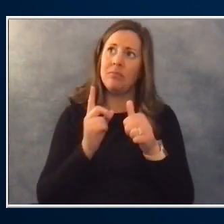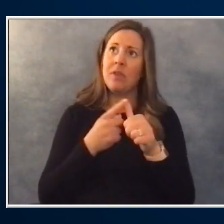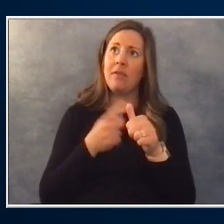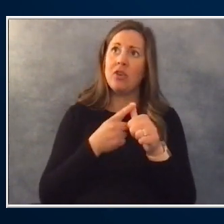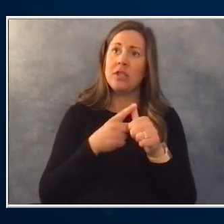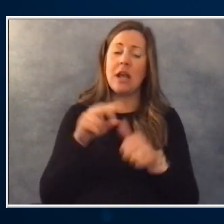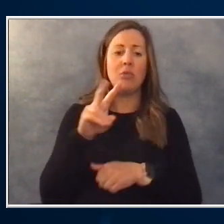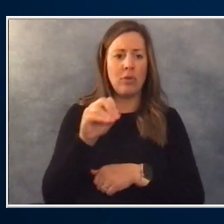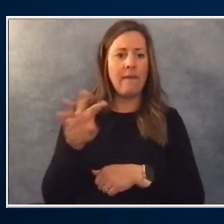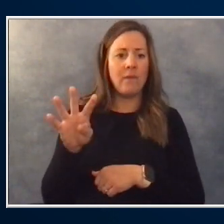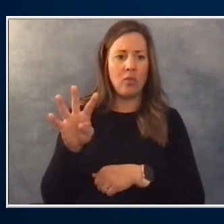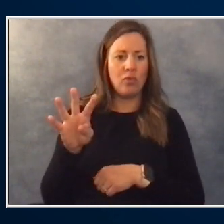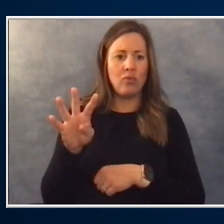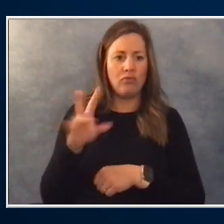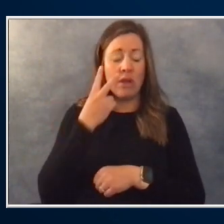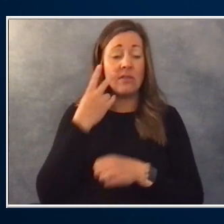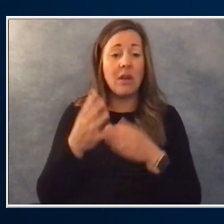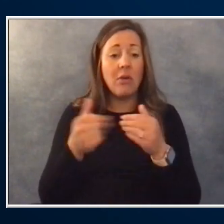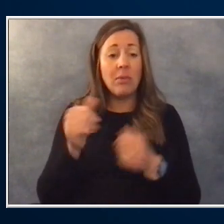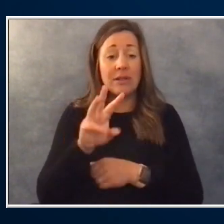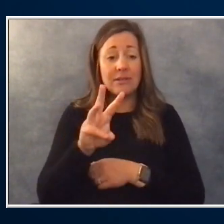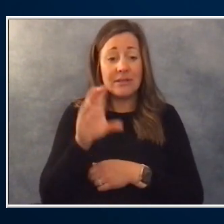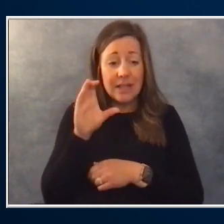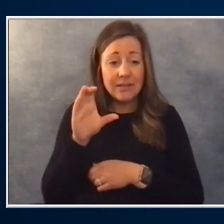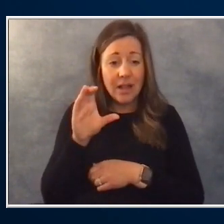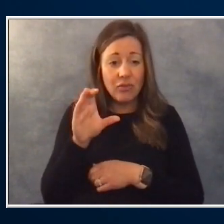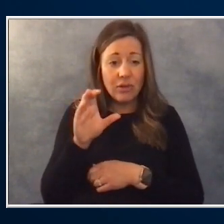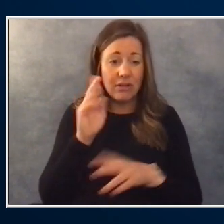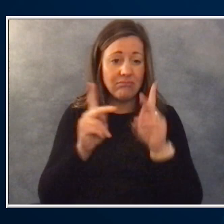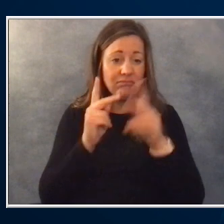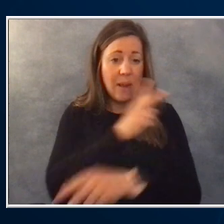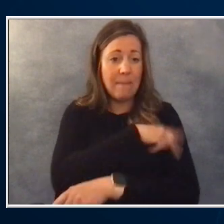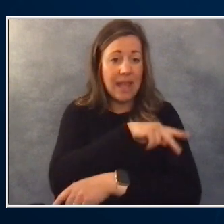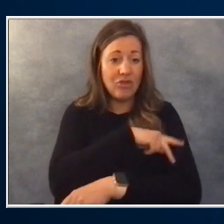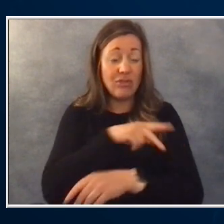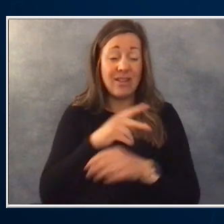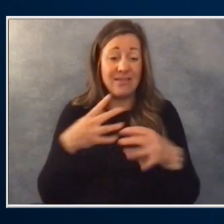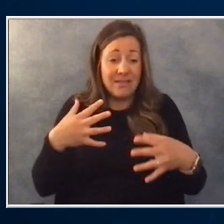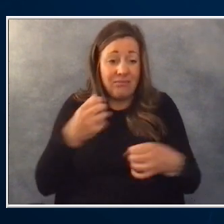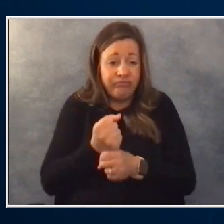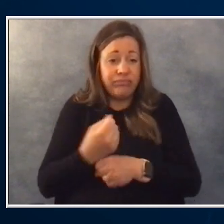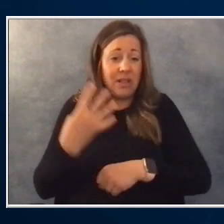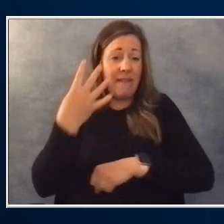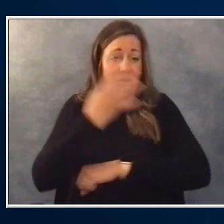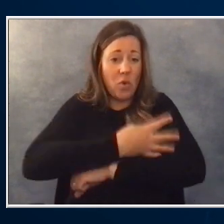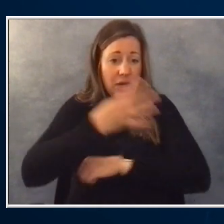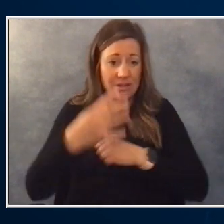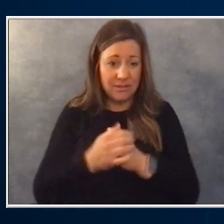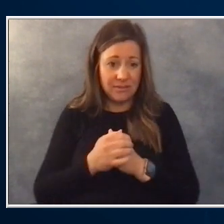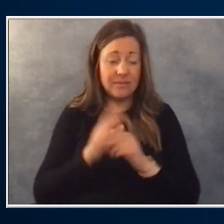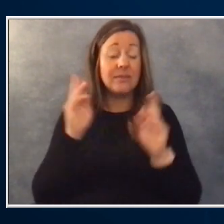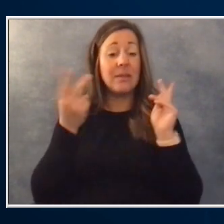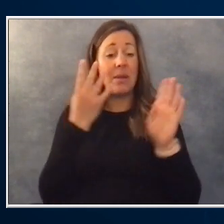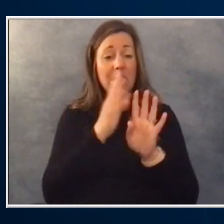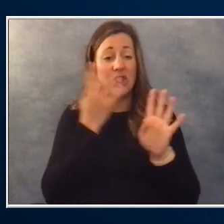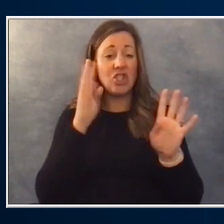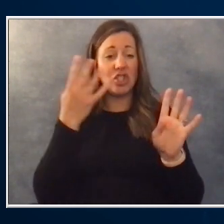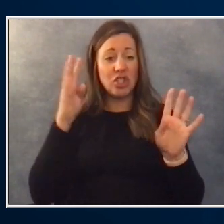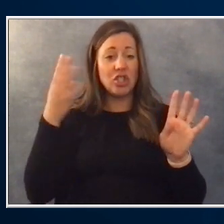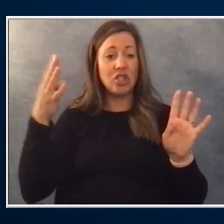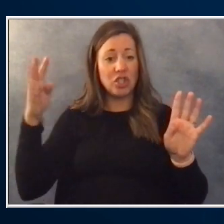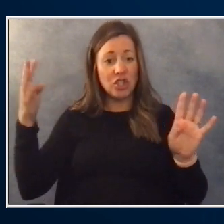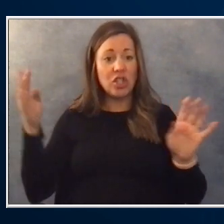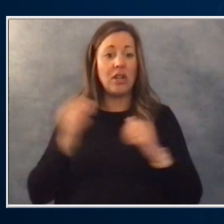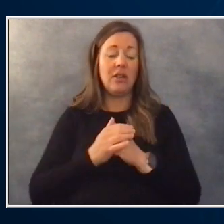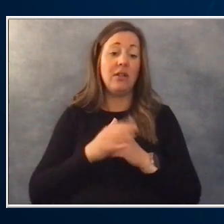saw almost 600 patients in 4 days. People were lined up. That people had walked to see